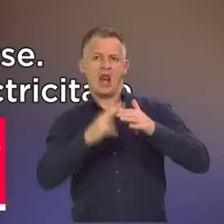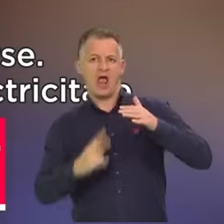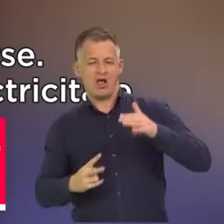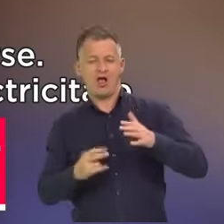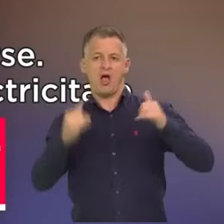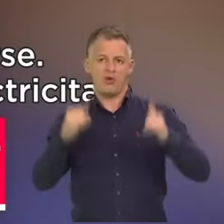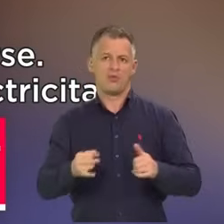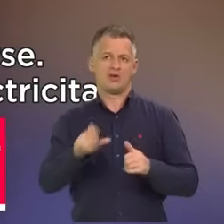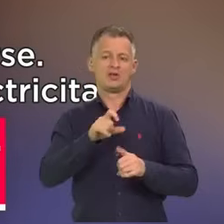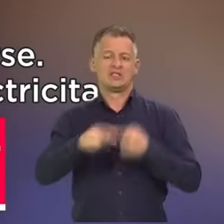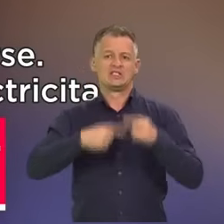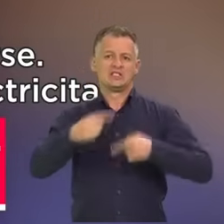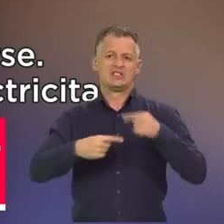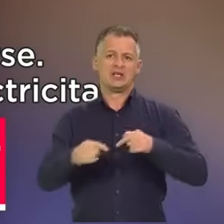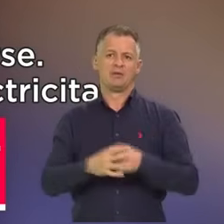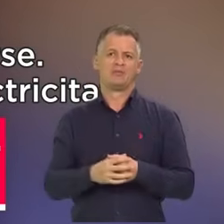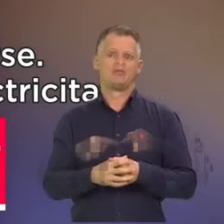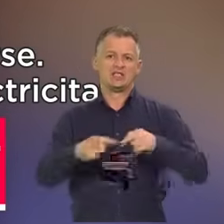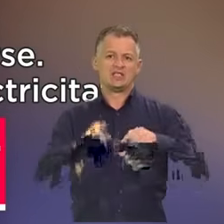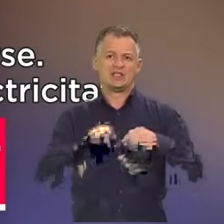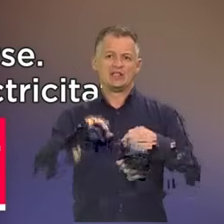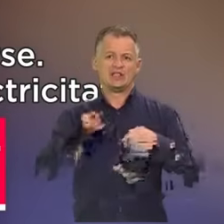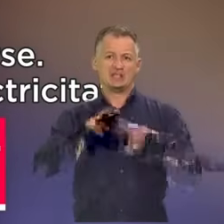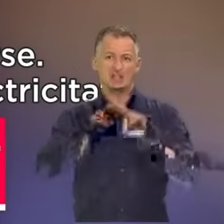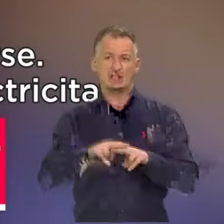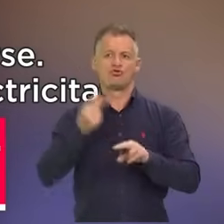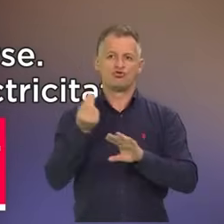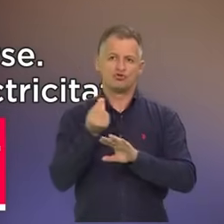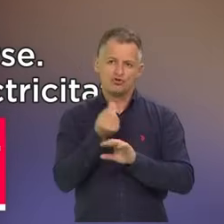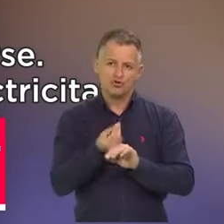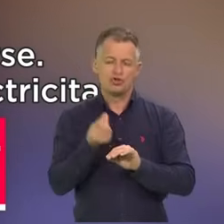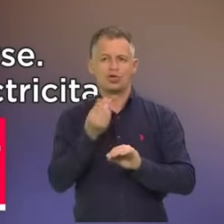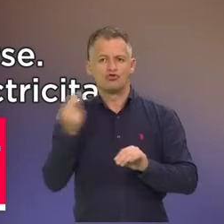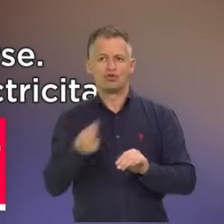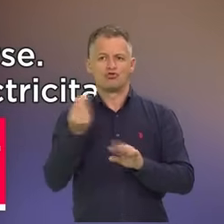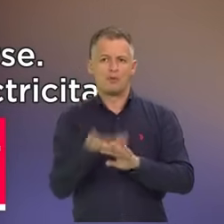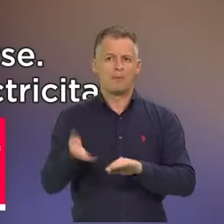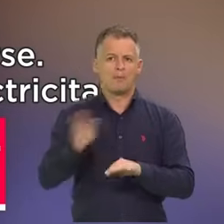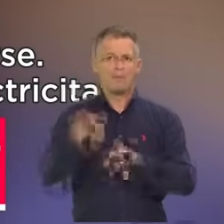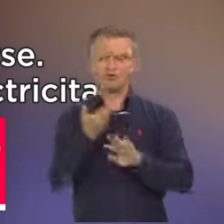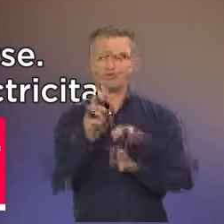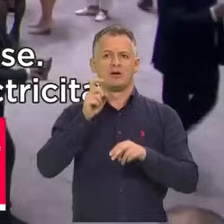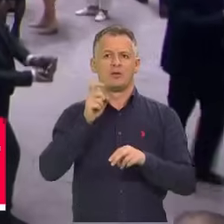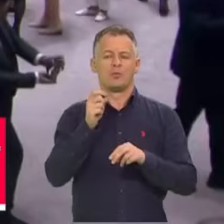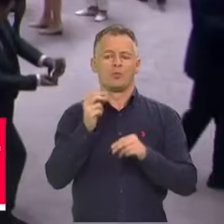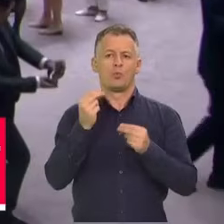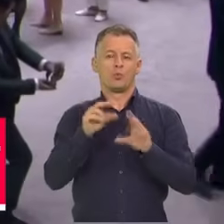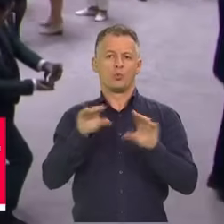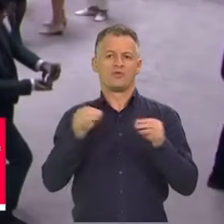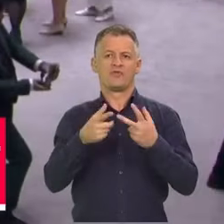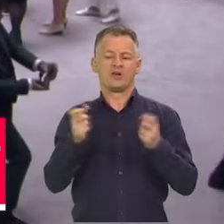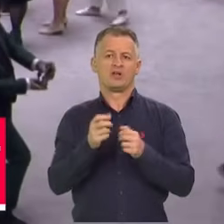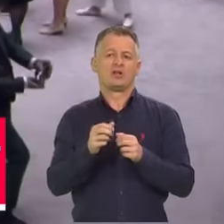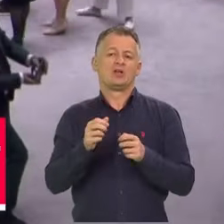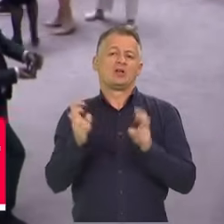system. And we've just run out of almost everything. Yesterday, a lot of times, we had very little electricity. La